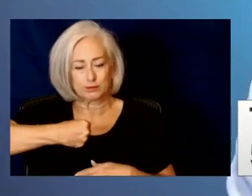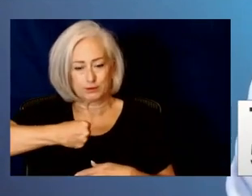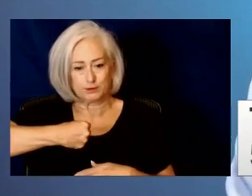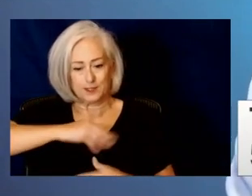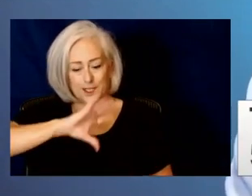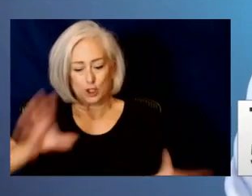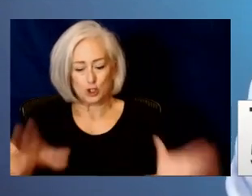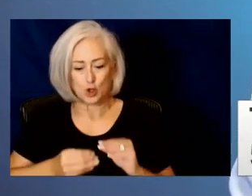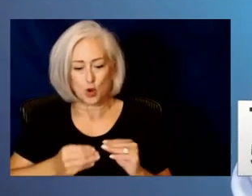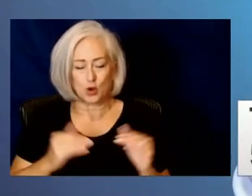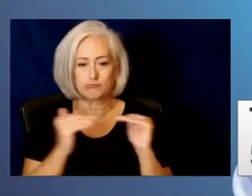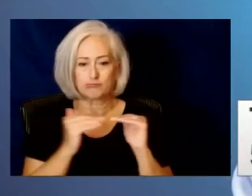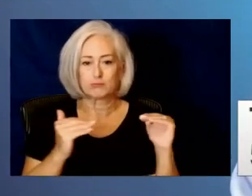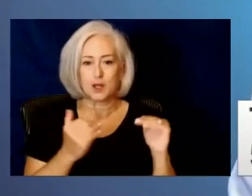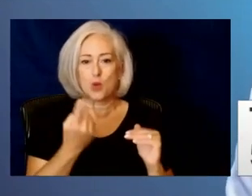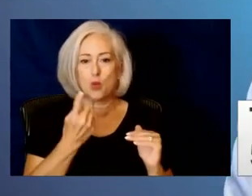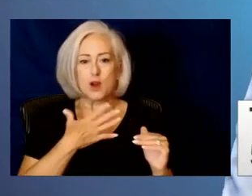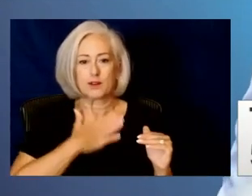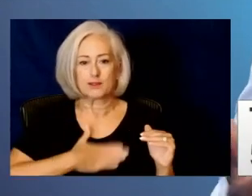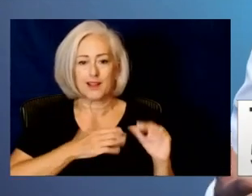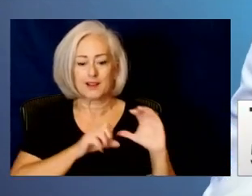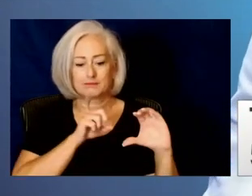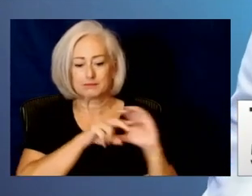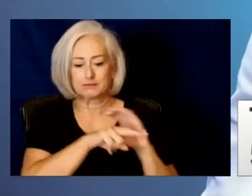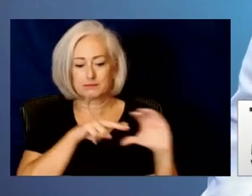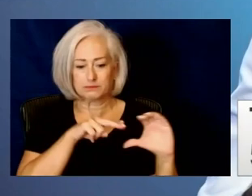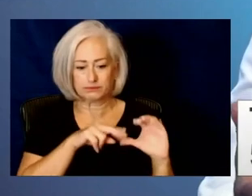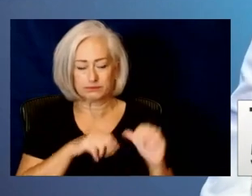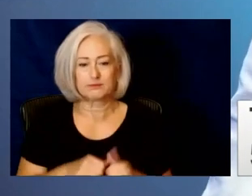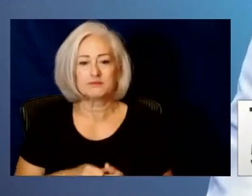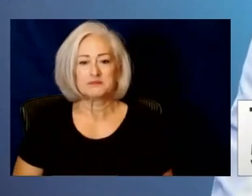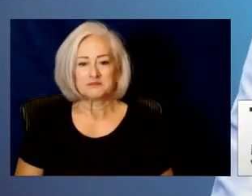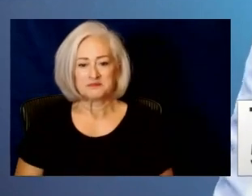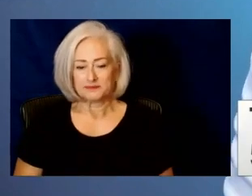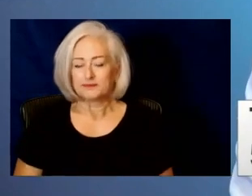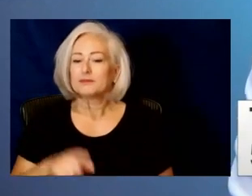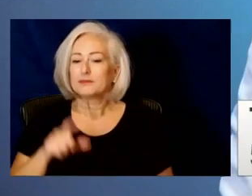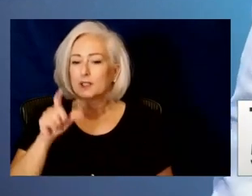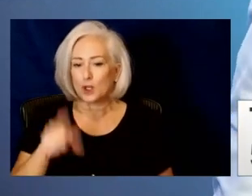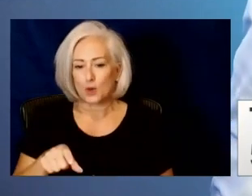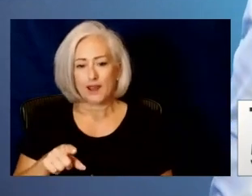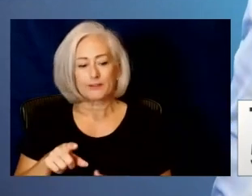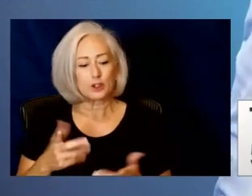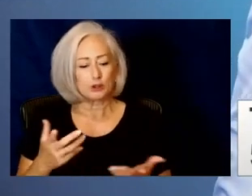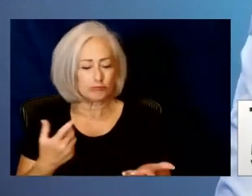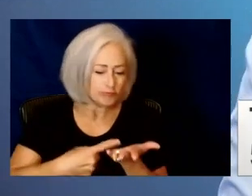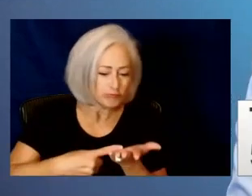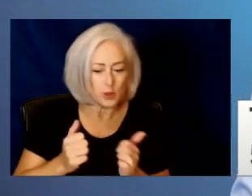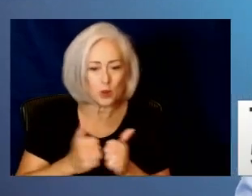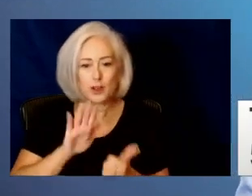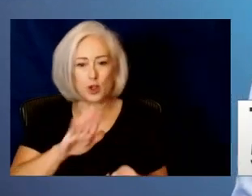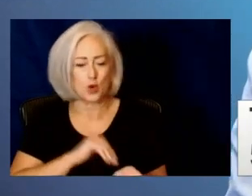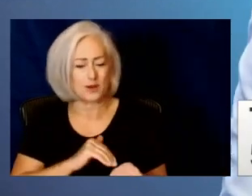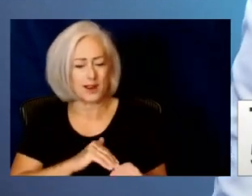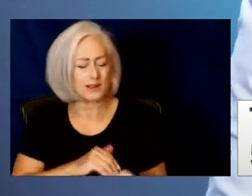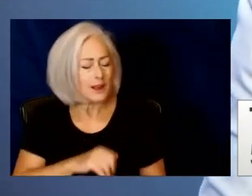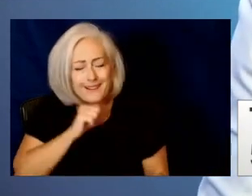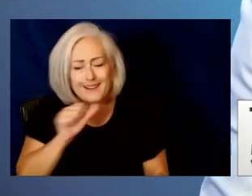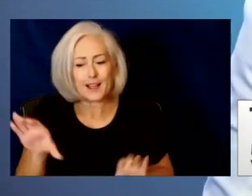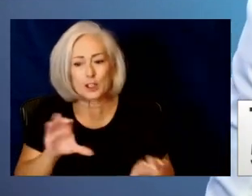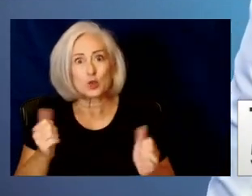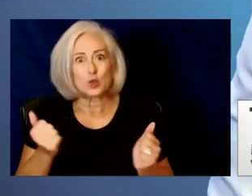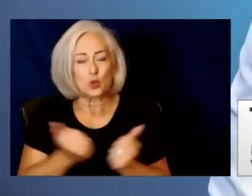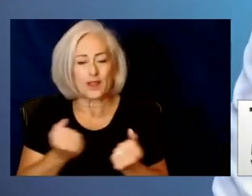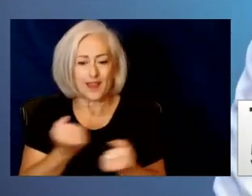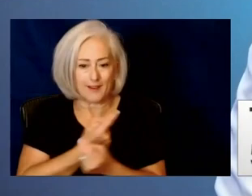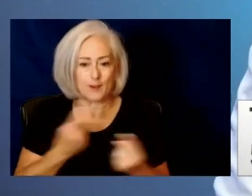it's really, I think, something that you have to weigh with your doctor. We're not going to do in everybody because it does have some risk involved